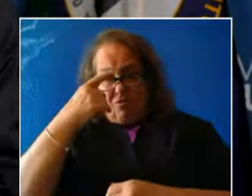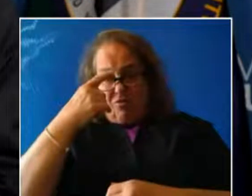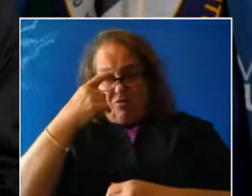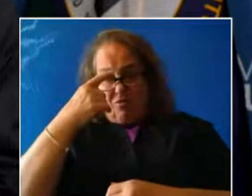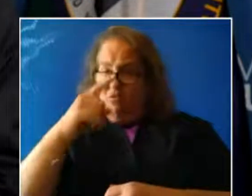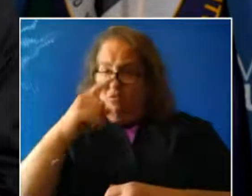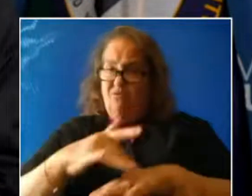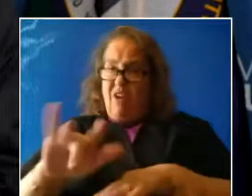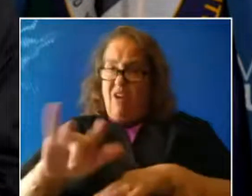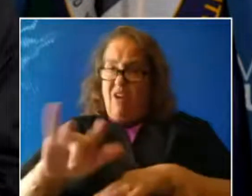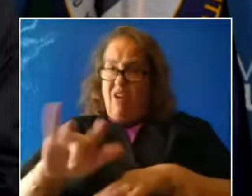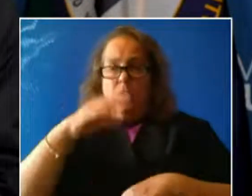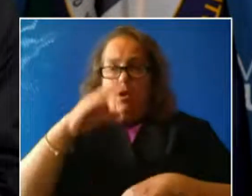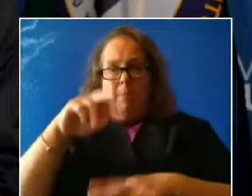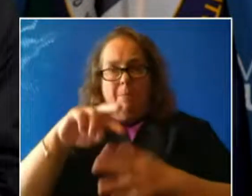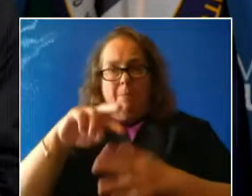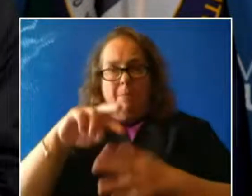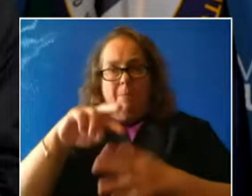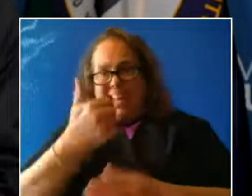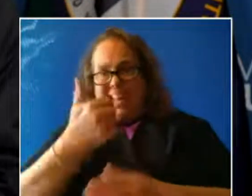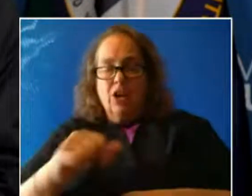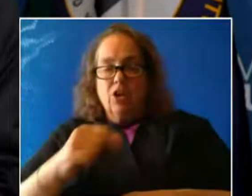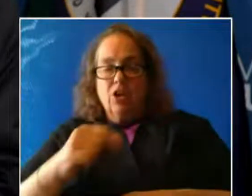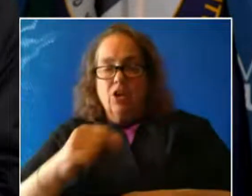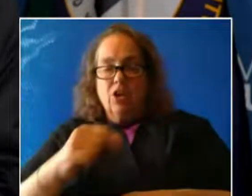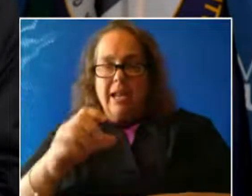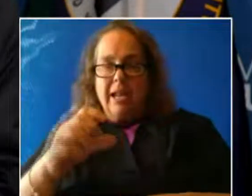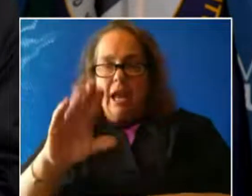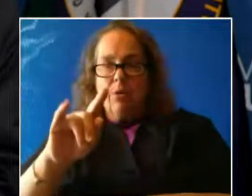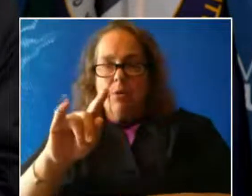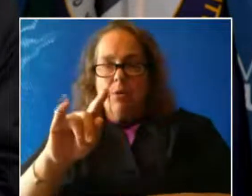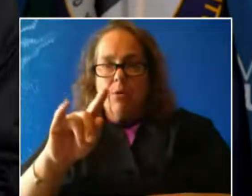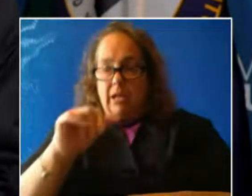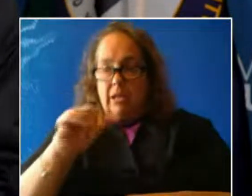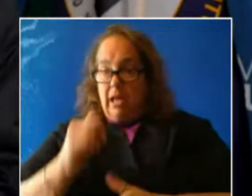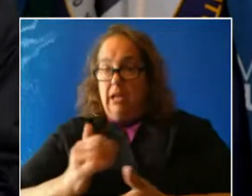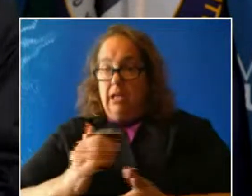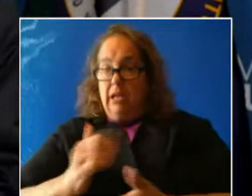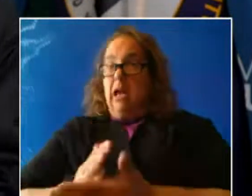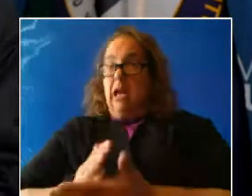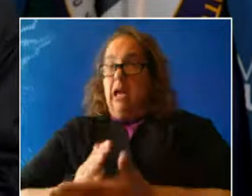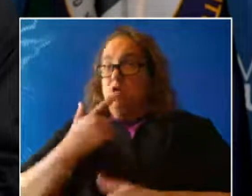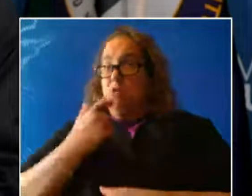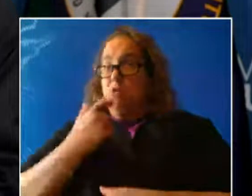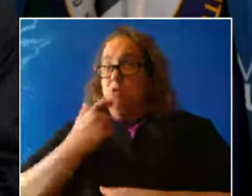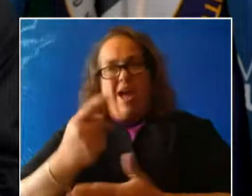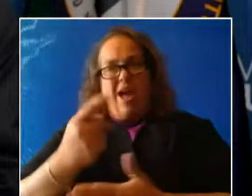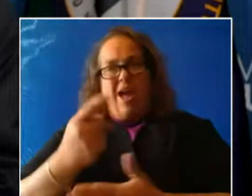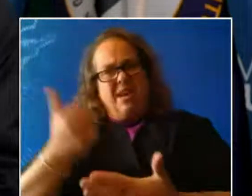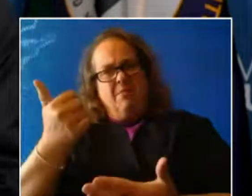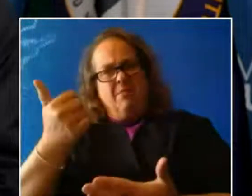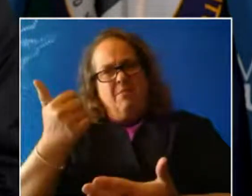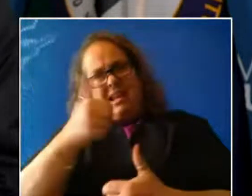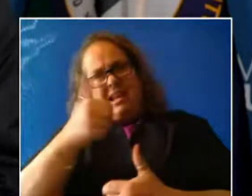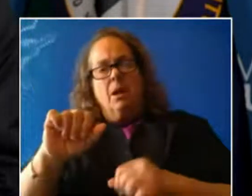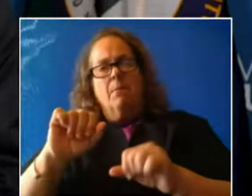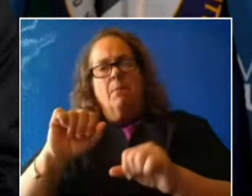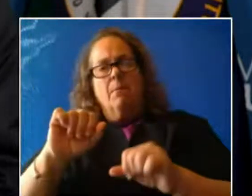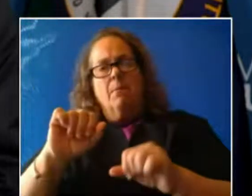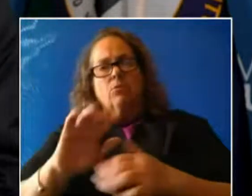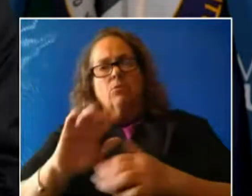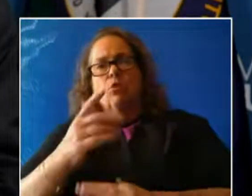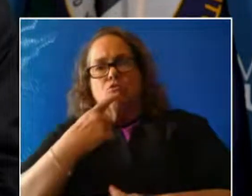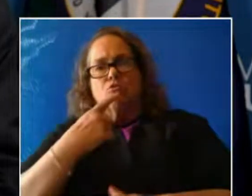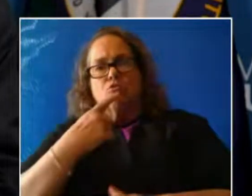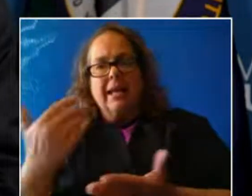county could not only get out of being red, they could eliminate any possibility of being red again if just enough people